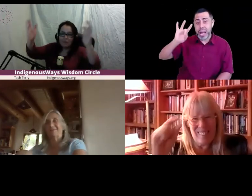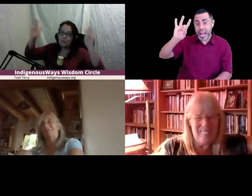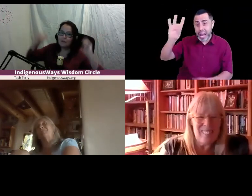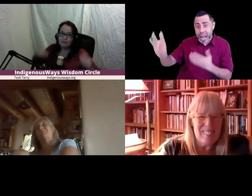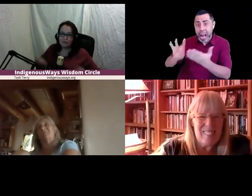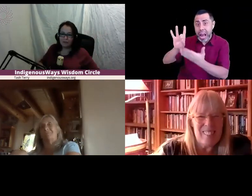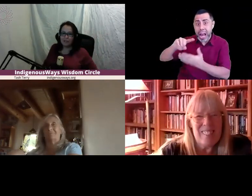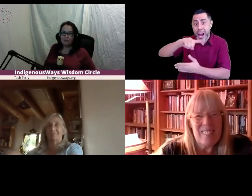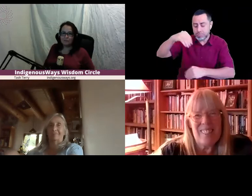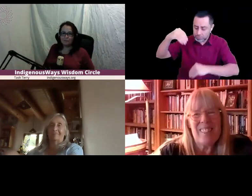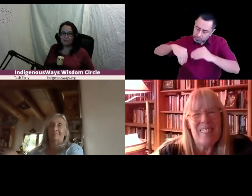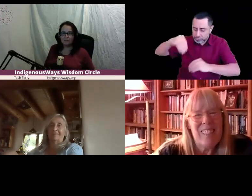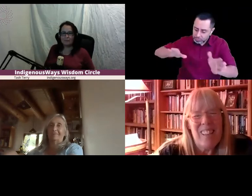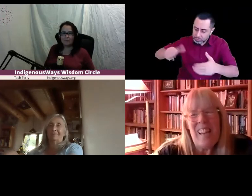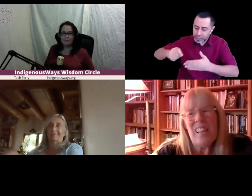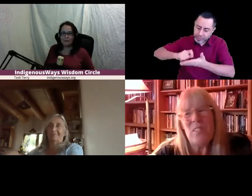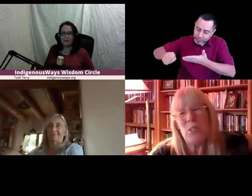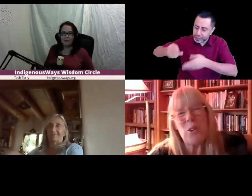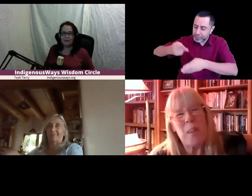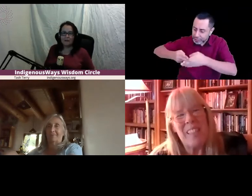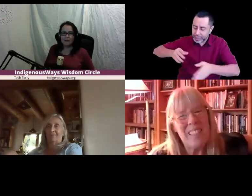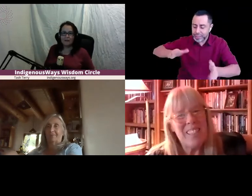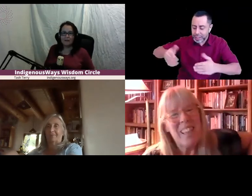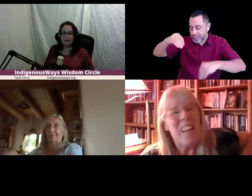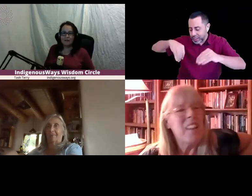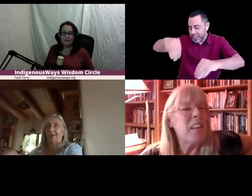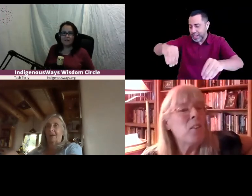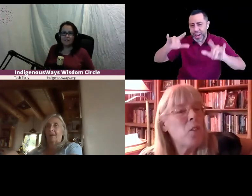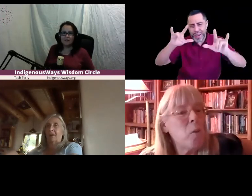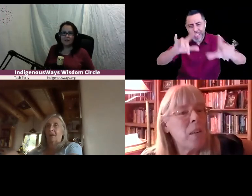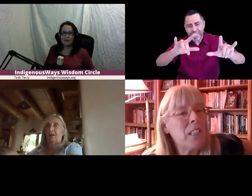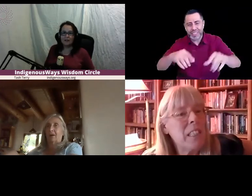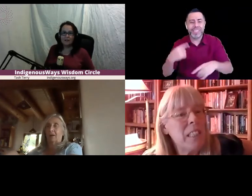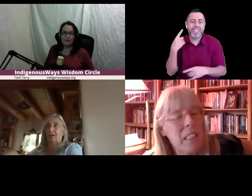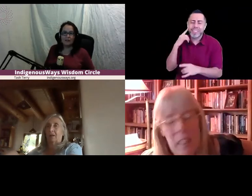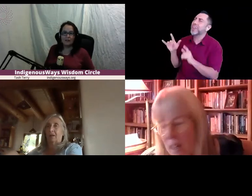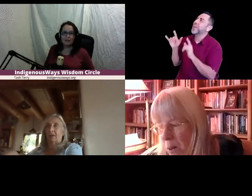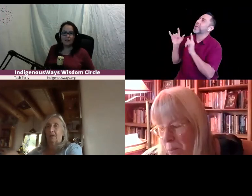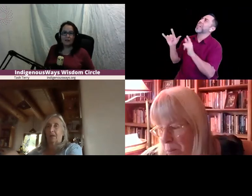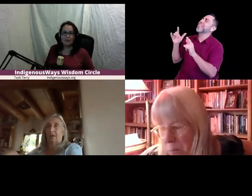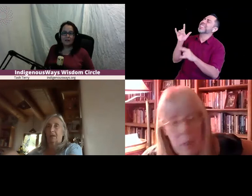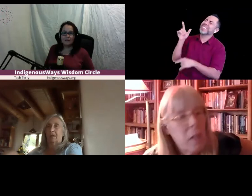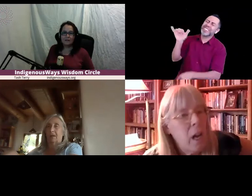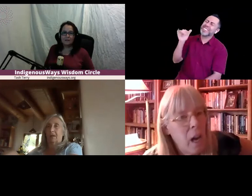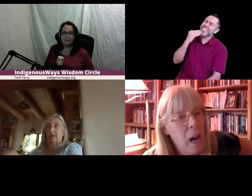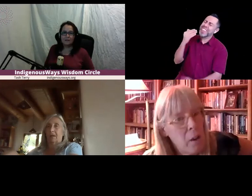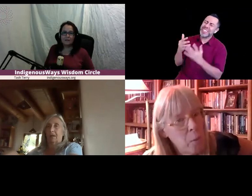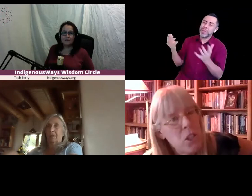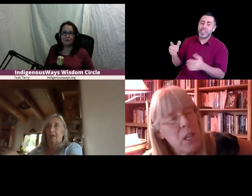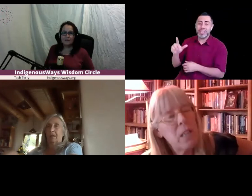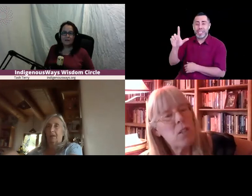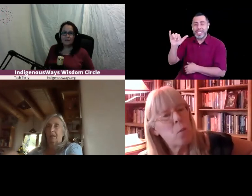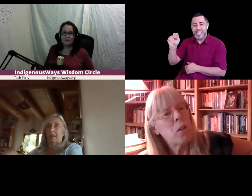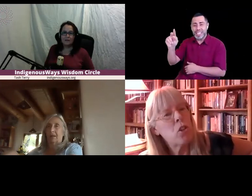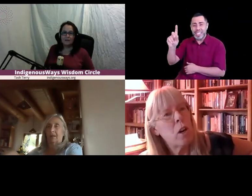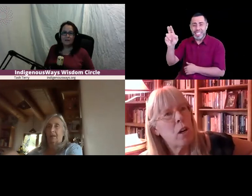Amber, we love you. Thank you. Thank you. I love you so much. Thank you so much, Lynn Dean. I